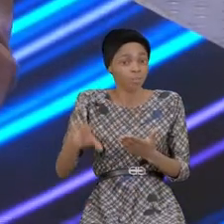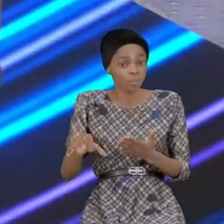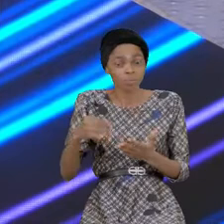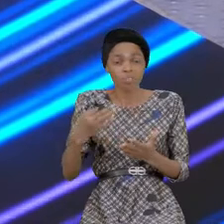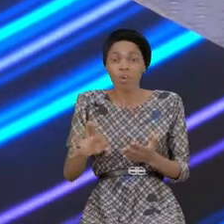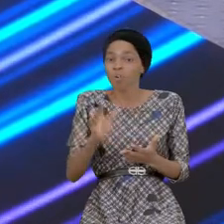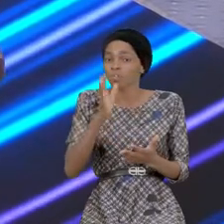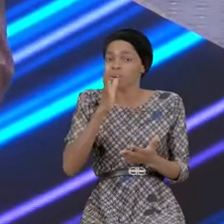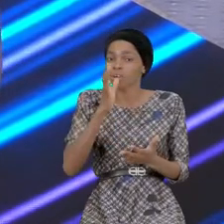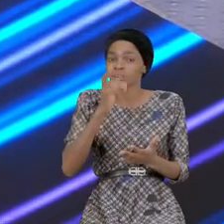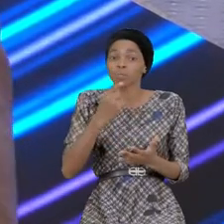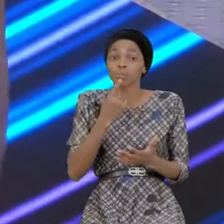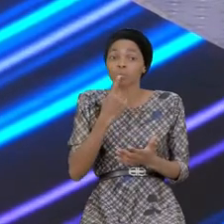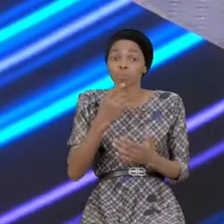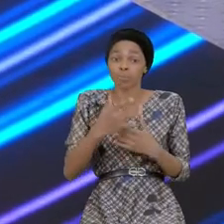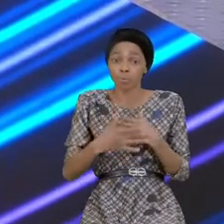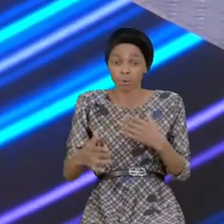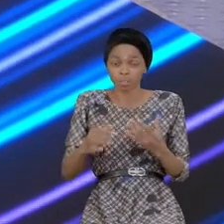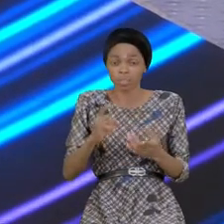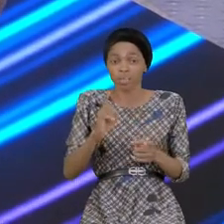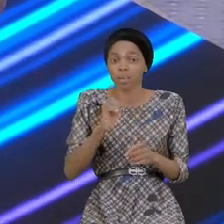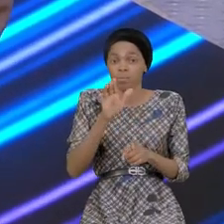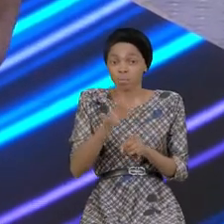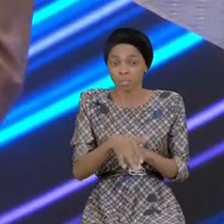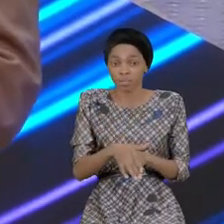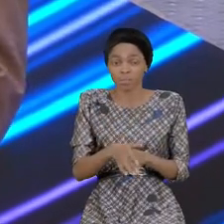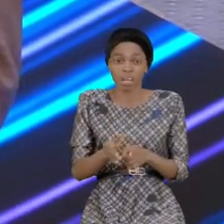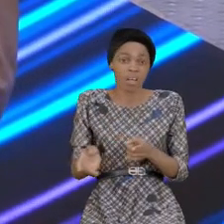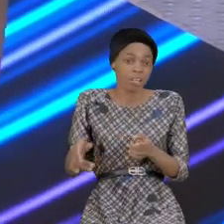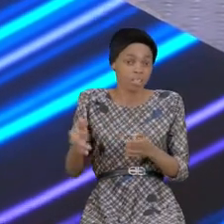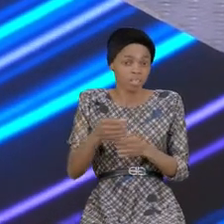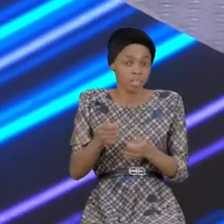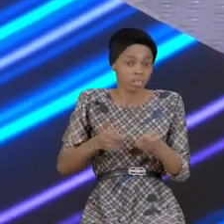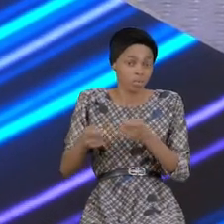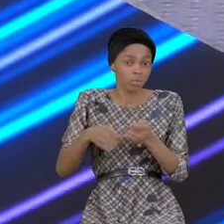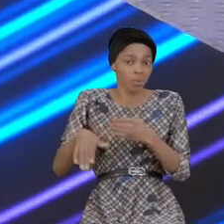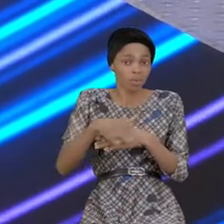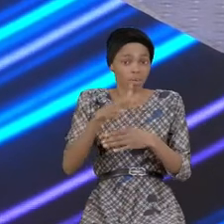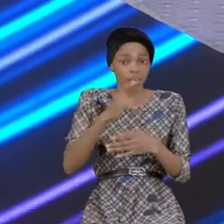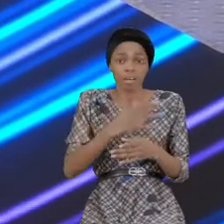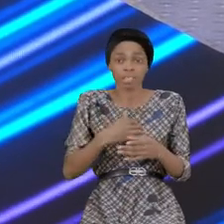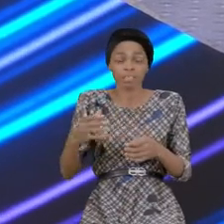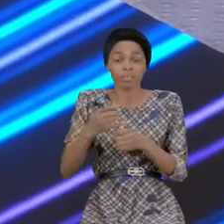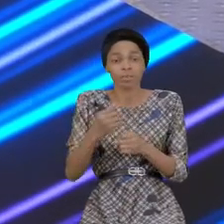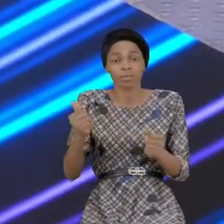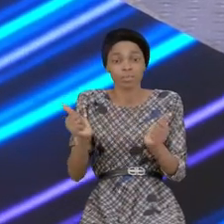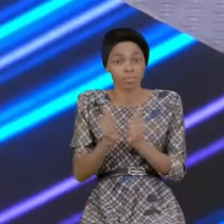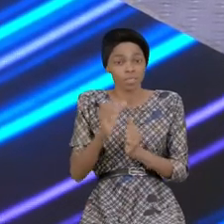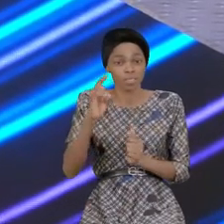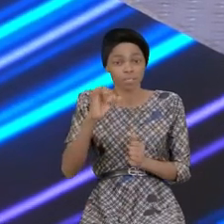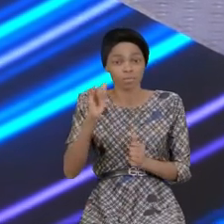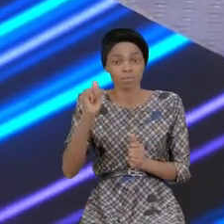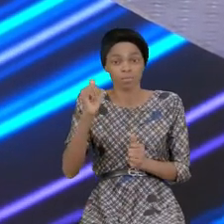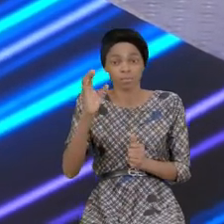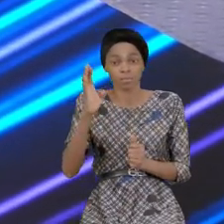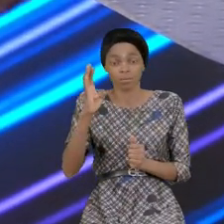pressure, takes over your life and it comes also with diabetes, blood sugar in the blood, what's your